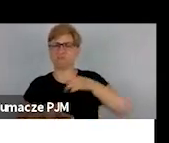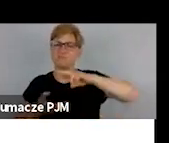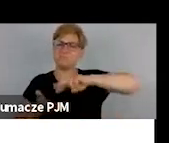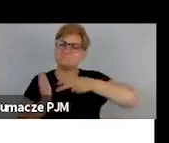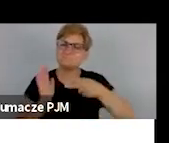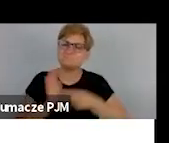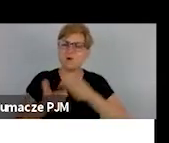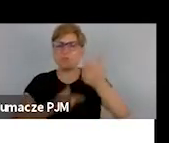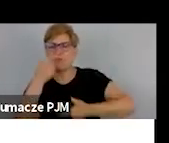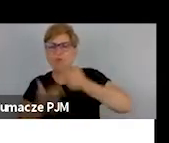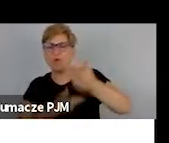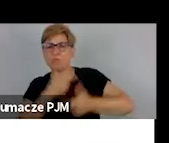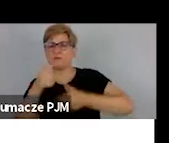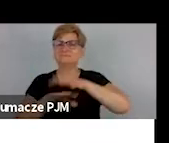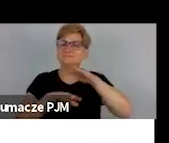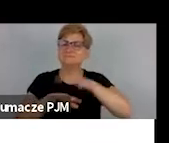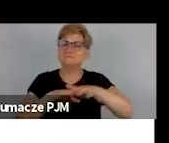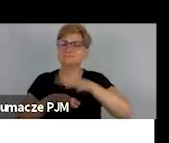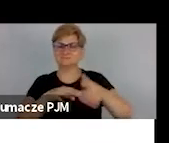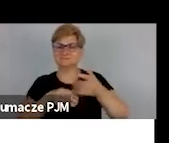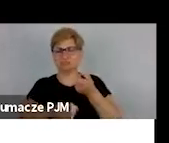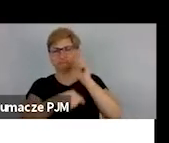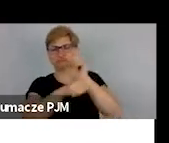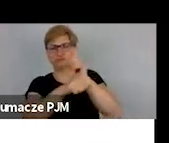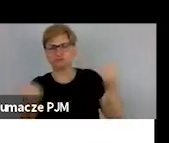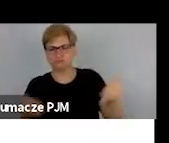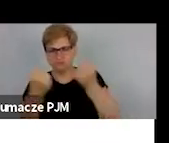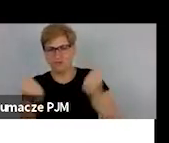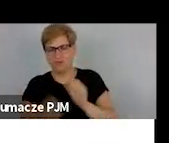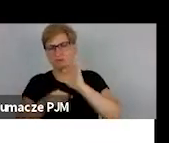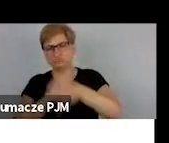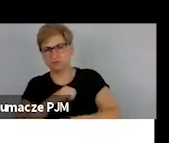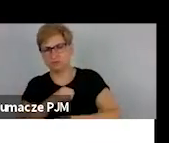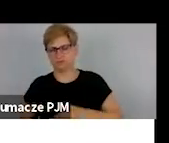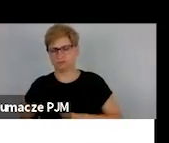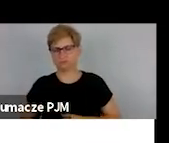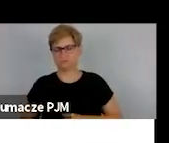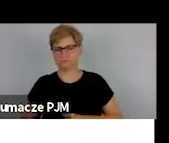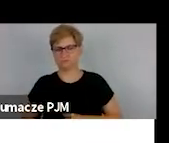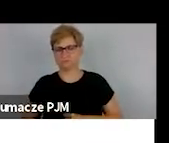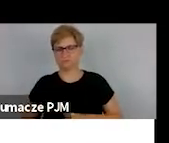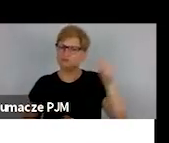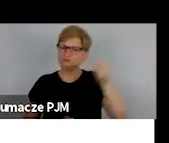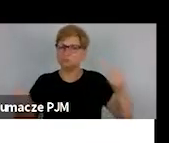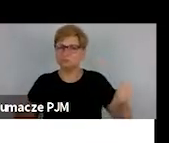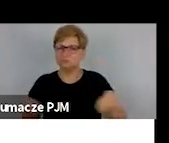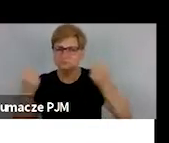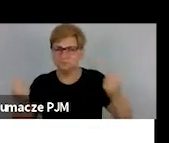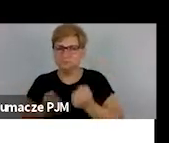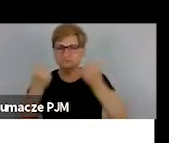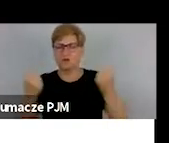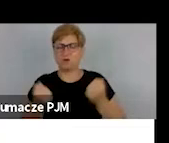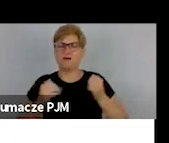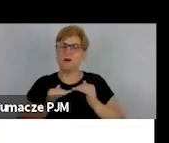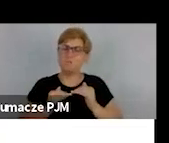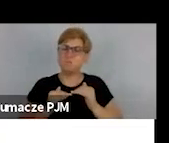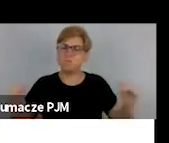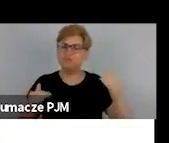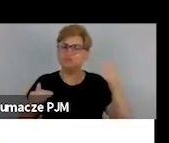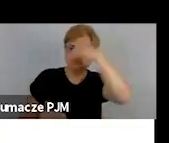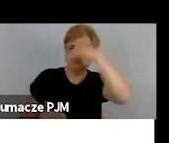schools and communities have access to psychosocial support? How do we make sure that communities have access